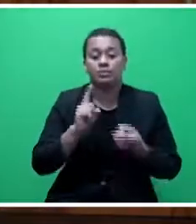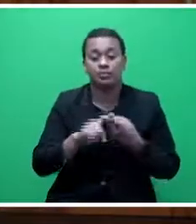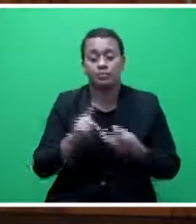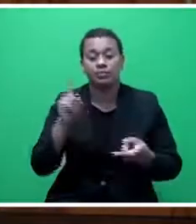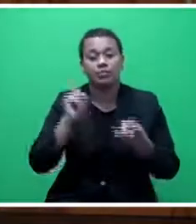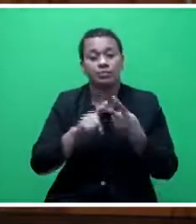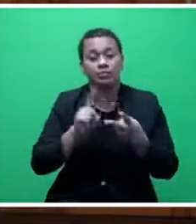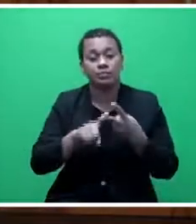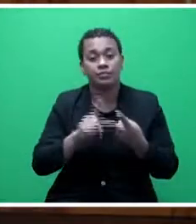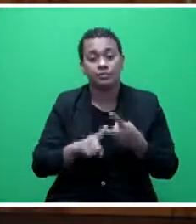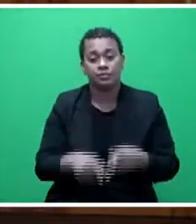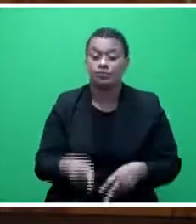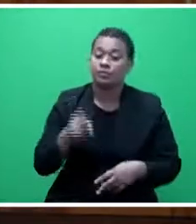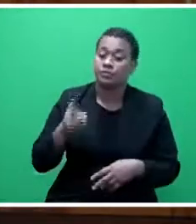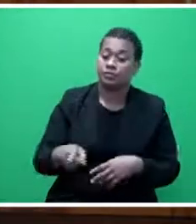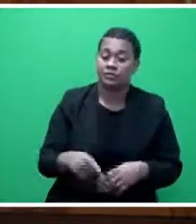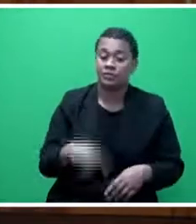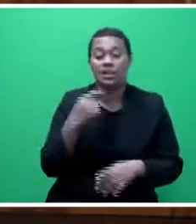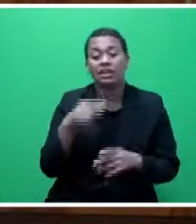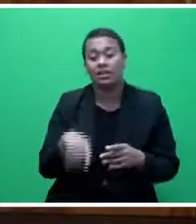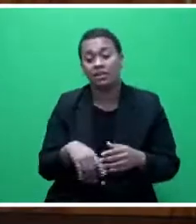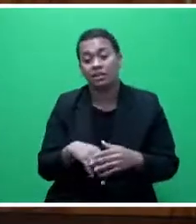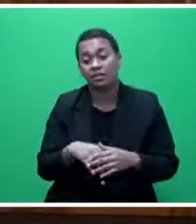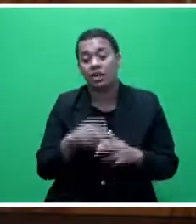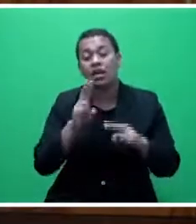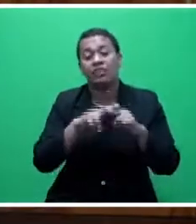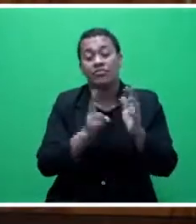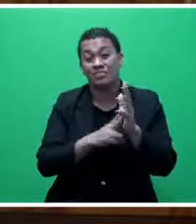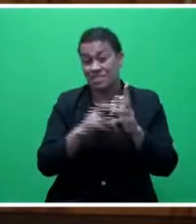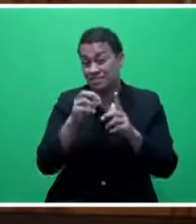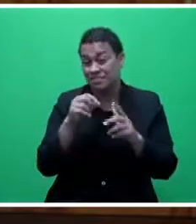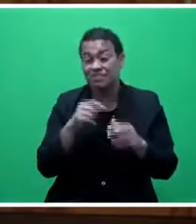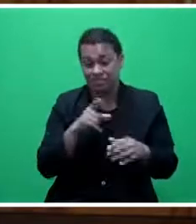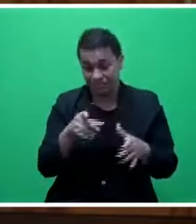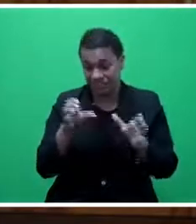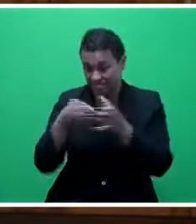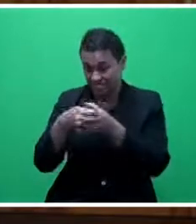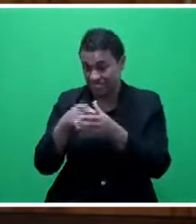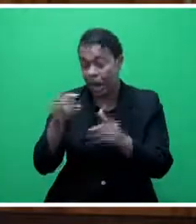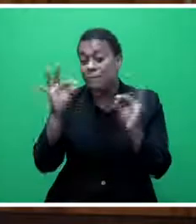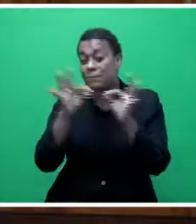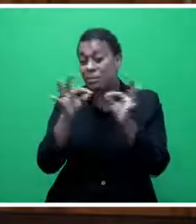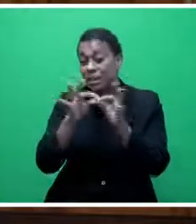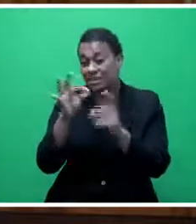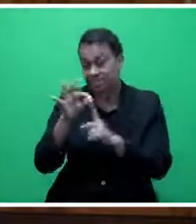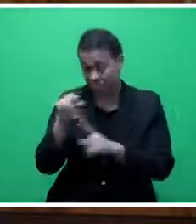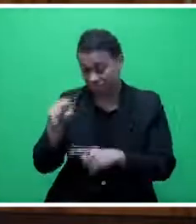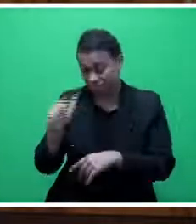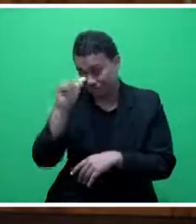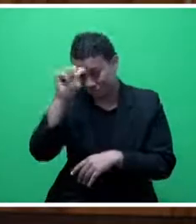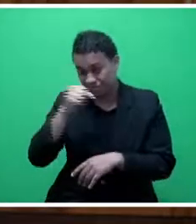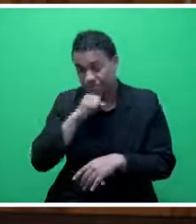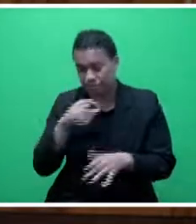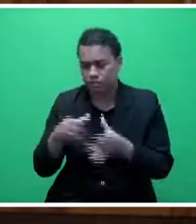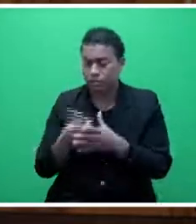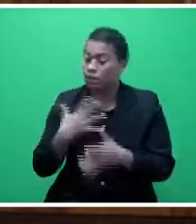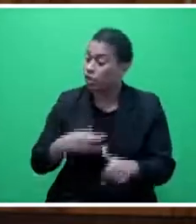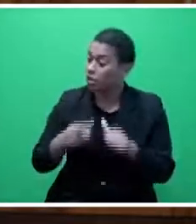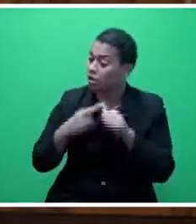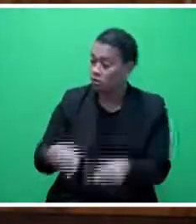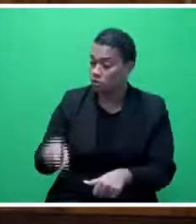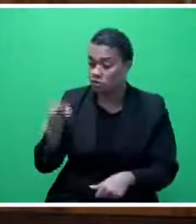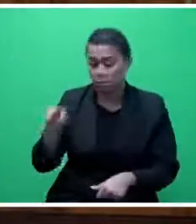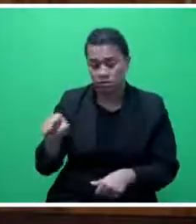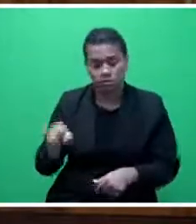Honourable Biman Prasad raised a number of issues. I just need to address that. They said, we've been